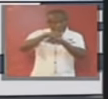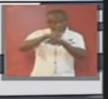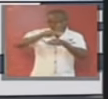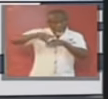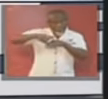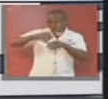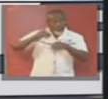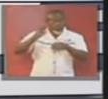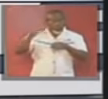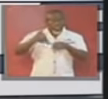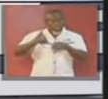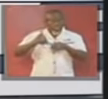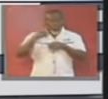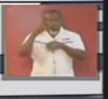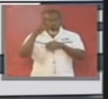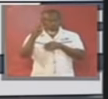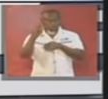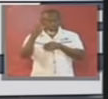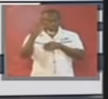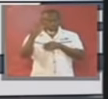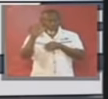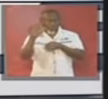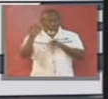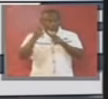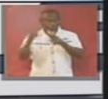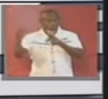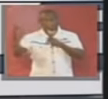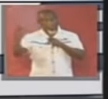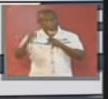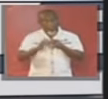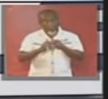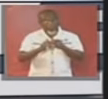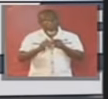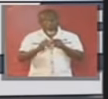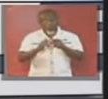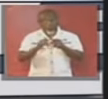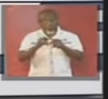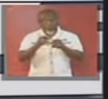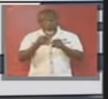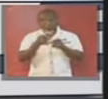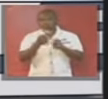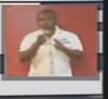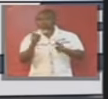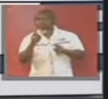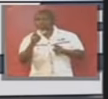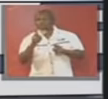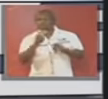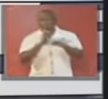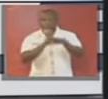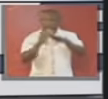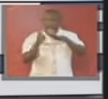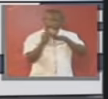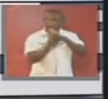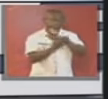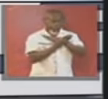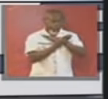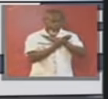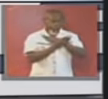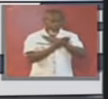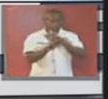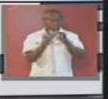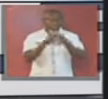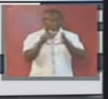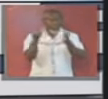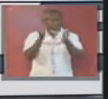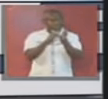which 135 persons have been granted exemptions to enter Trinidad and Tobago from Barbados, and a similar exercise on the 9th of January